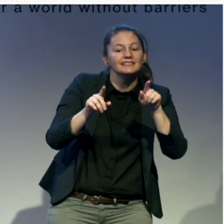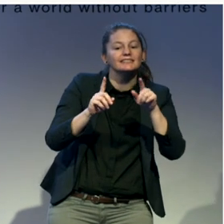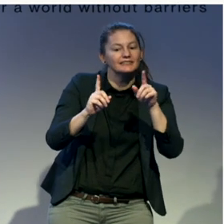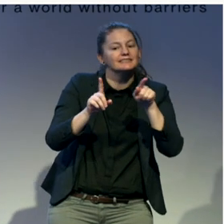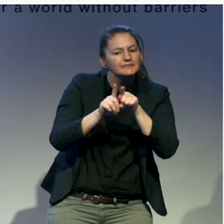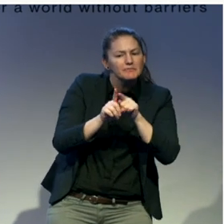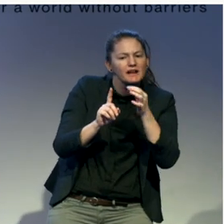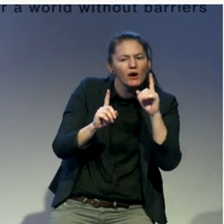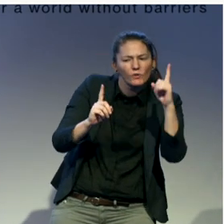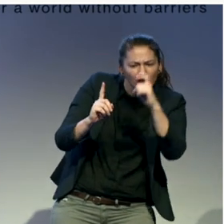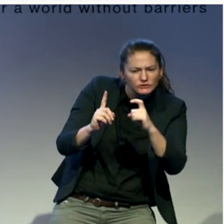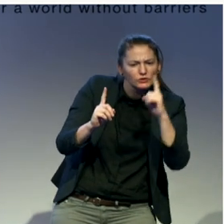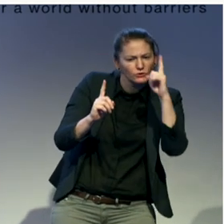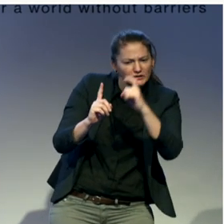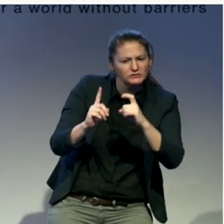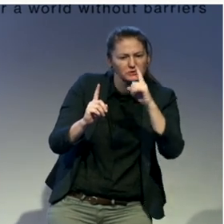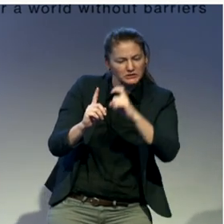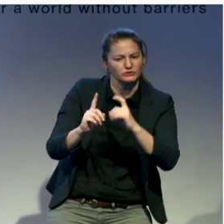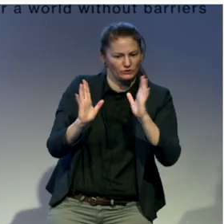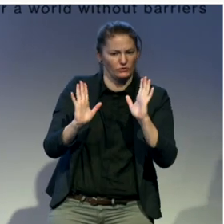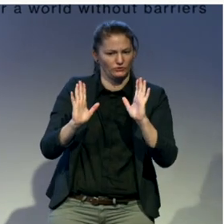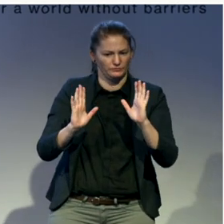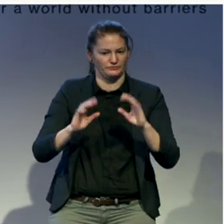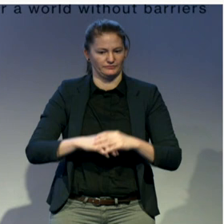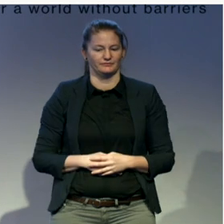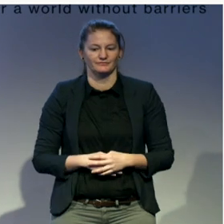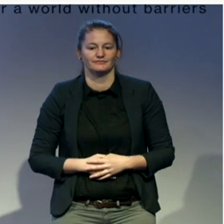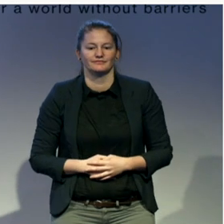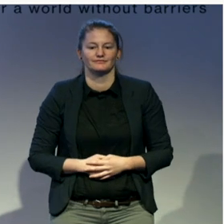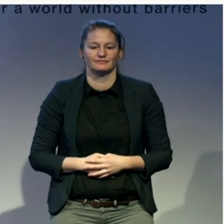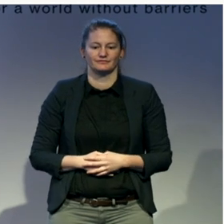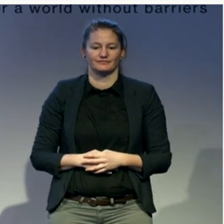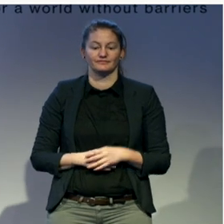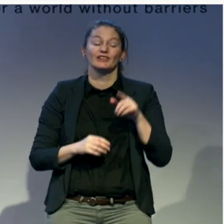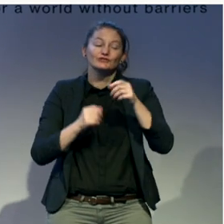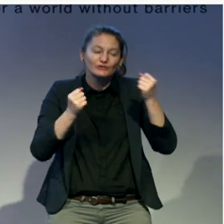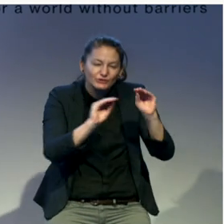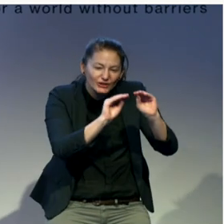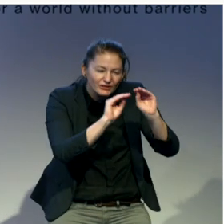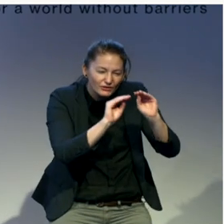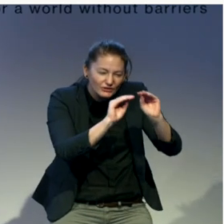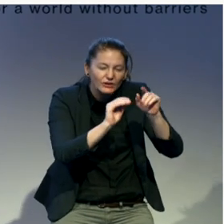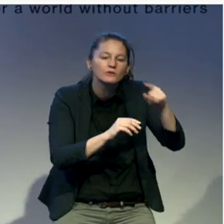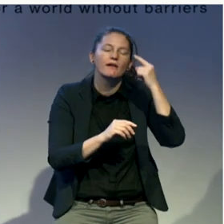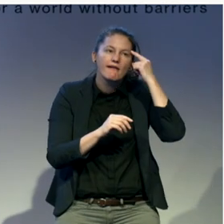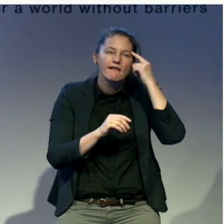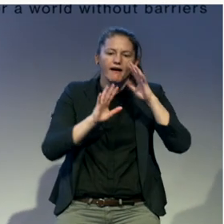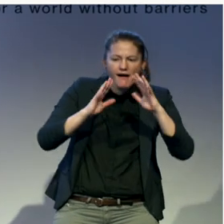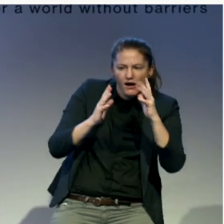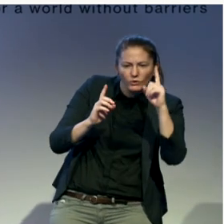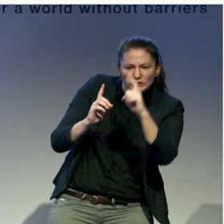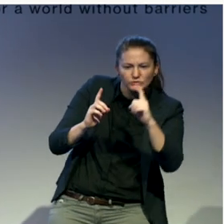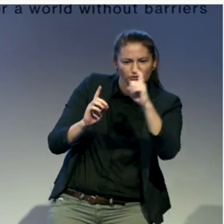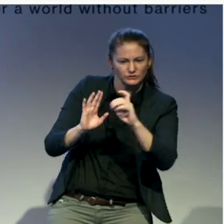had this training program. So that's what why we said before, that it's like changing the perception of